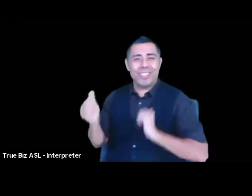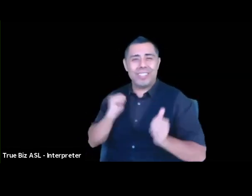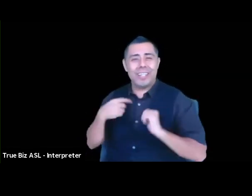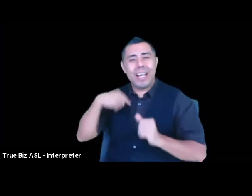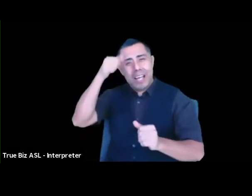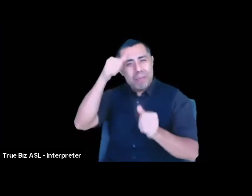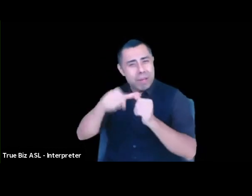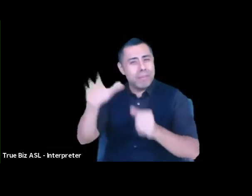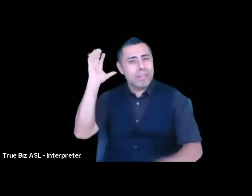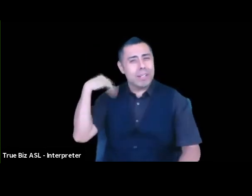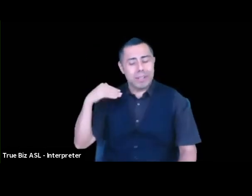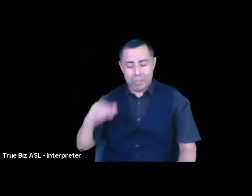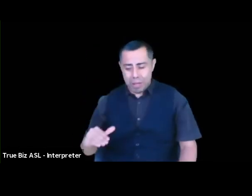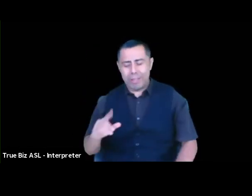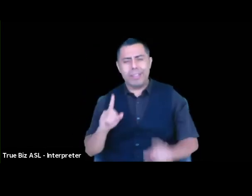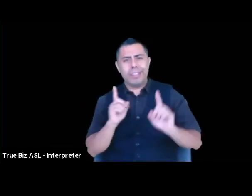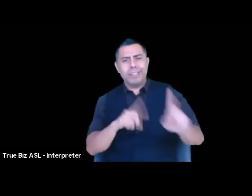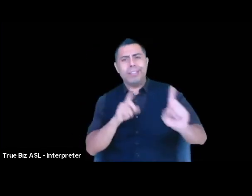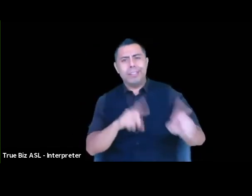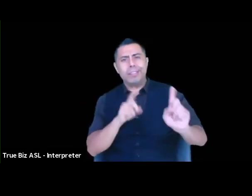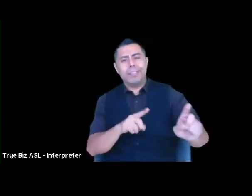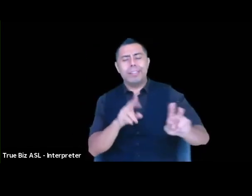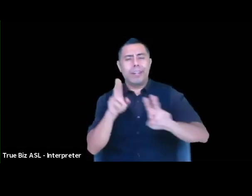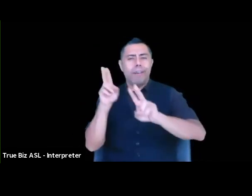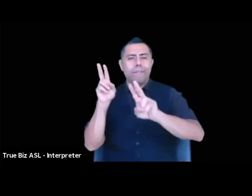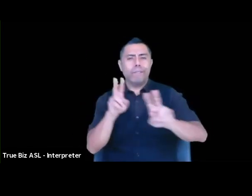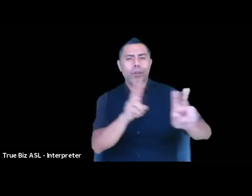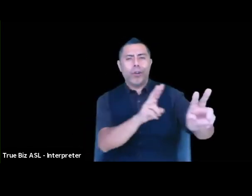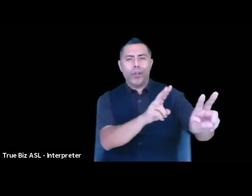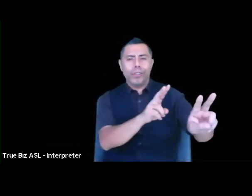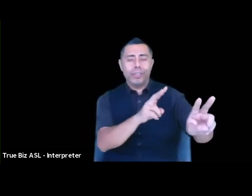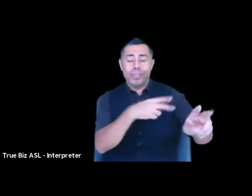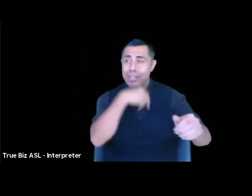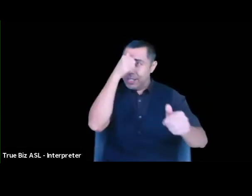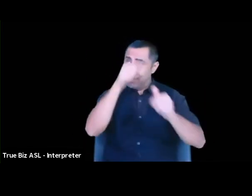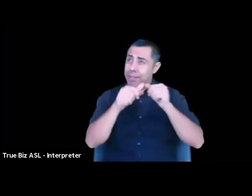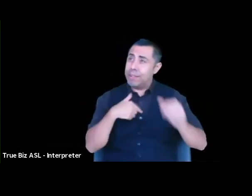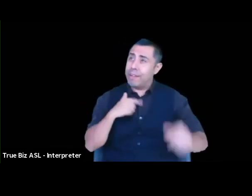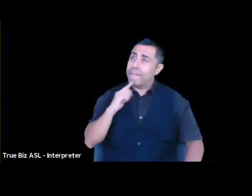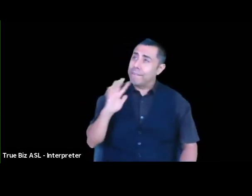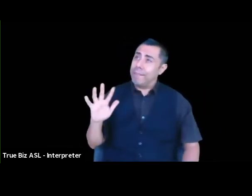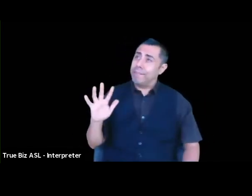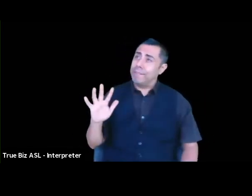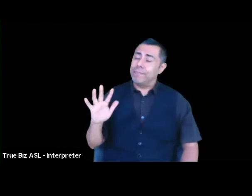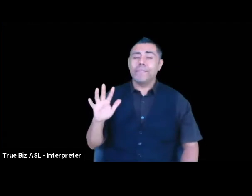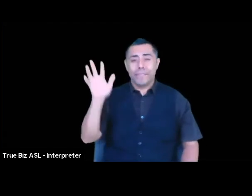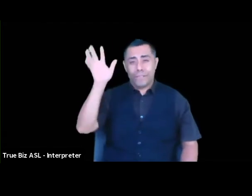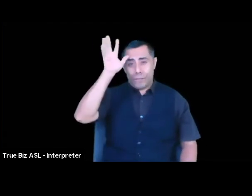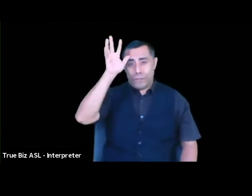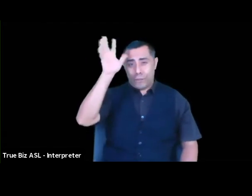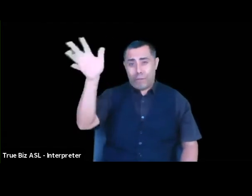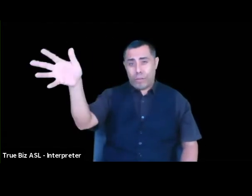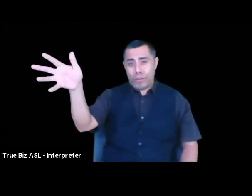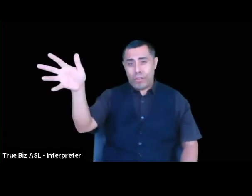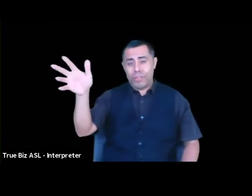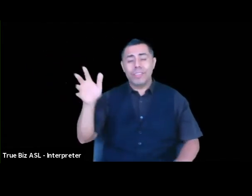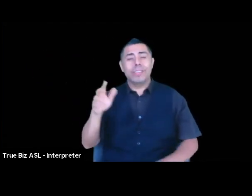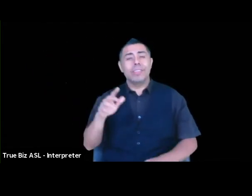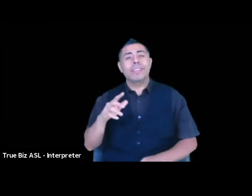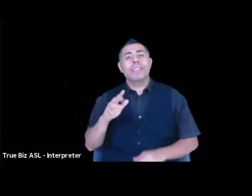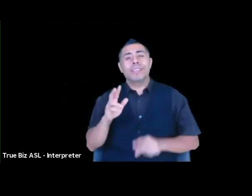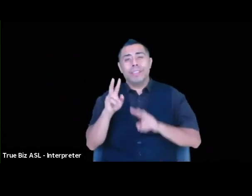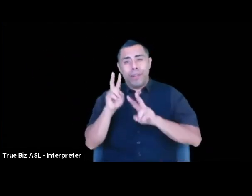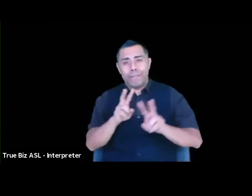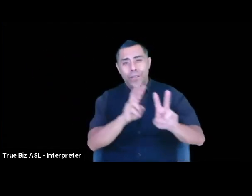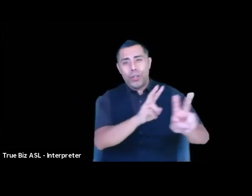can remember was I was five. And I went to my grandpa's funeral. He was the first sheriff